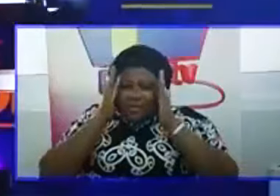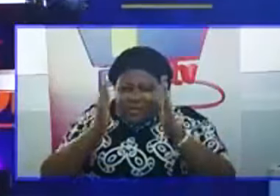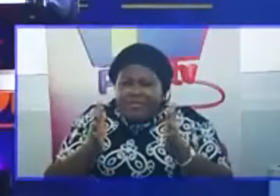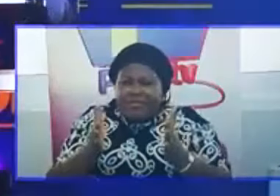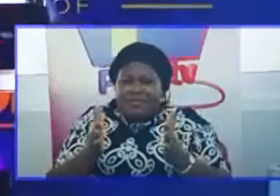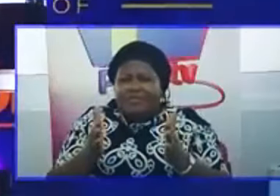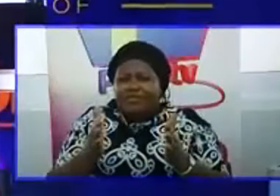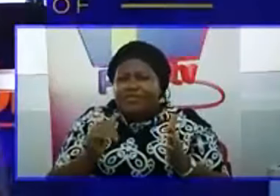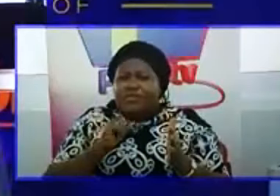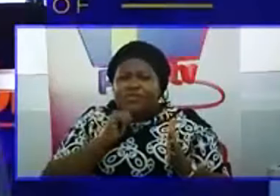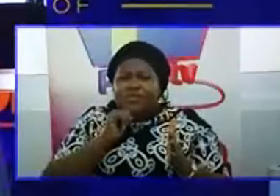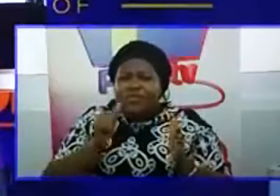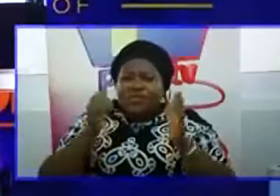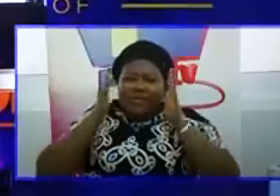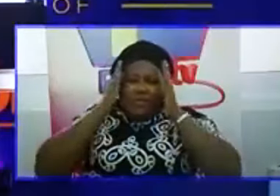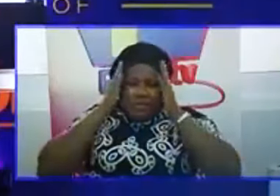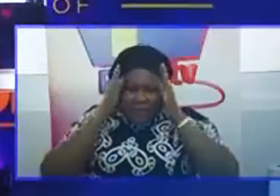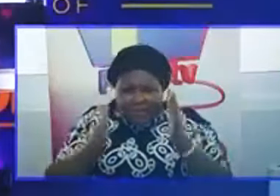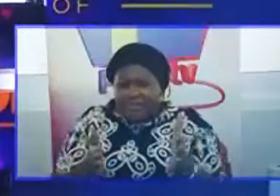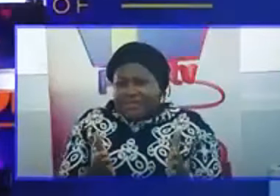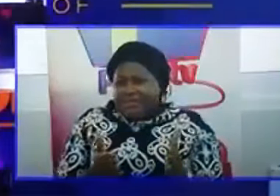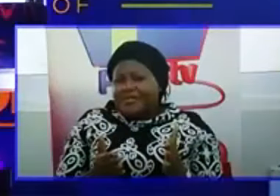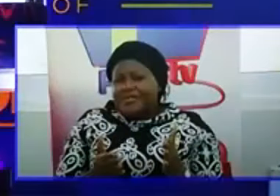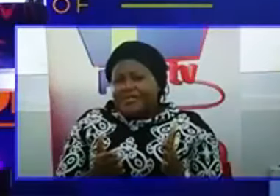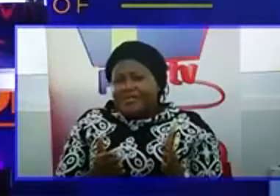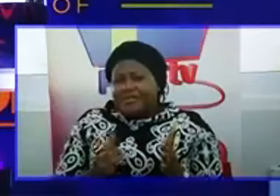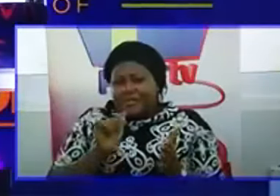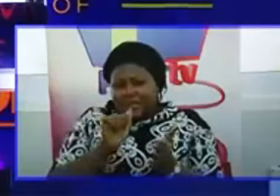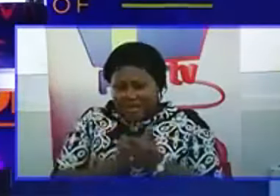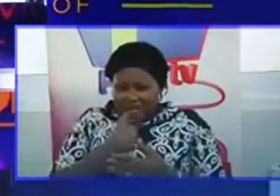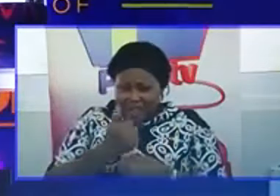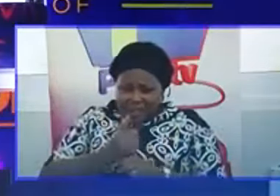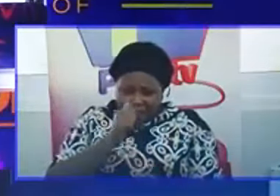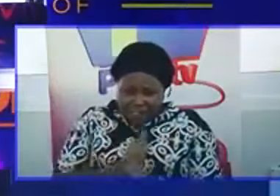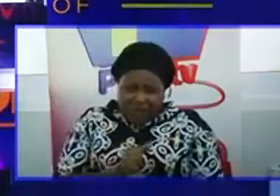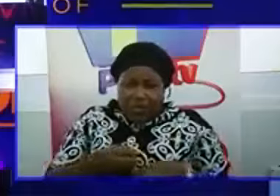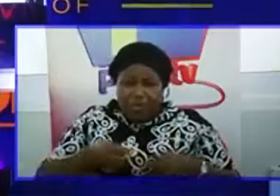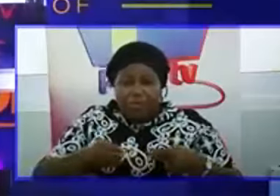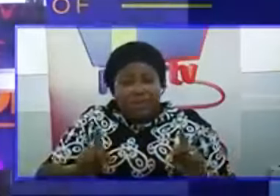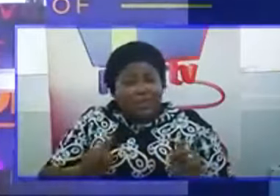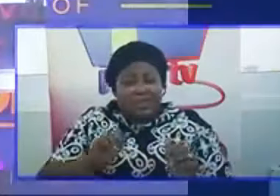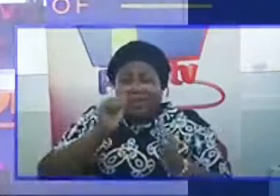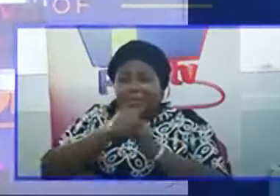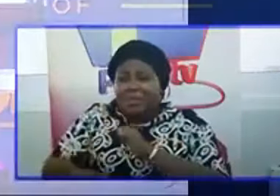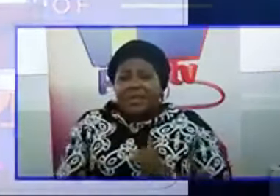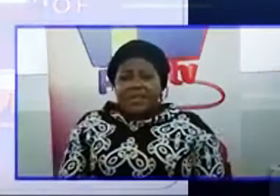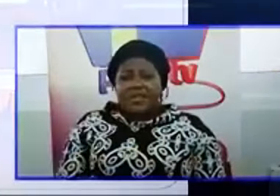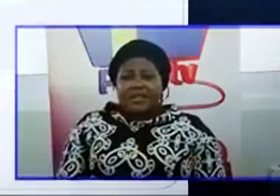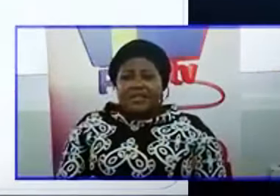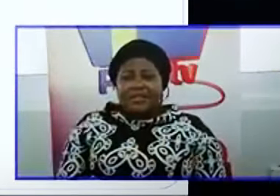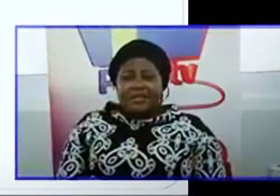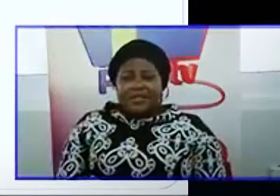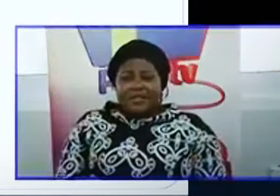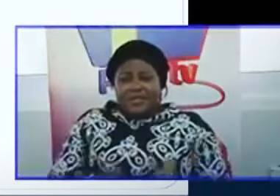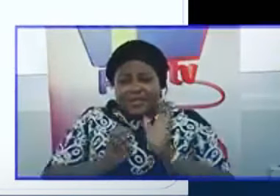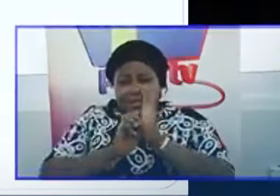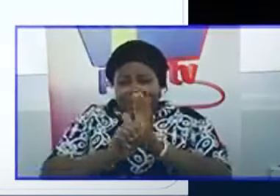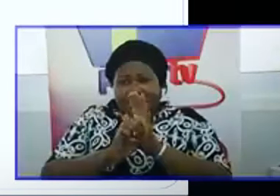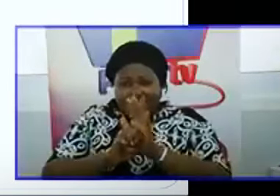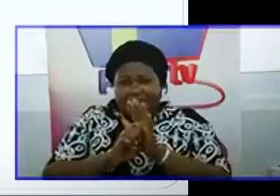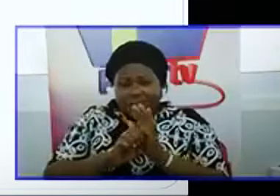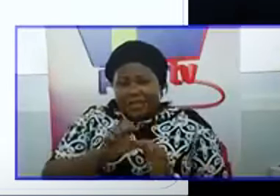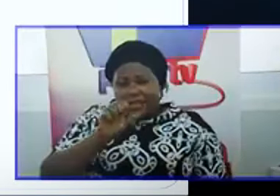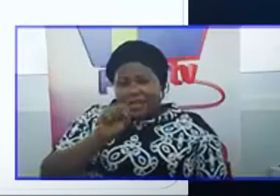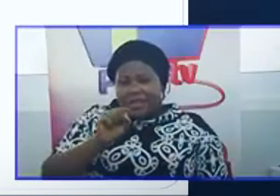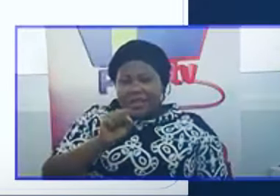the space that time has given the person. Then opportunity runs out. I think some of these things, Saul will be a very